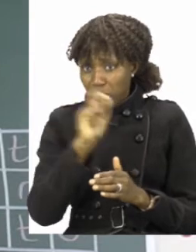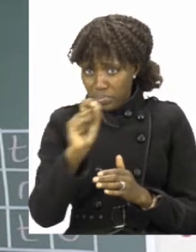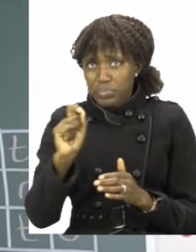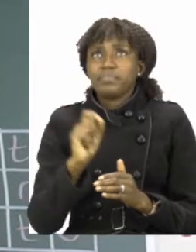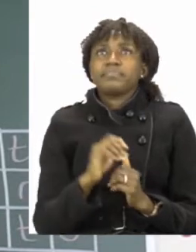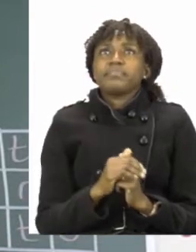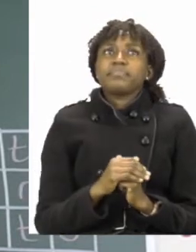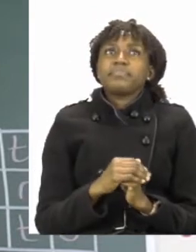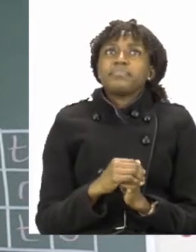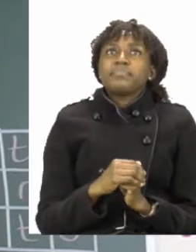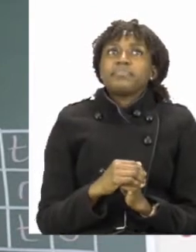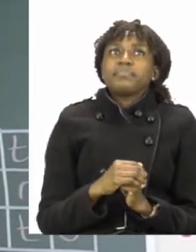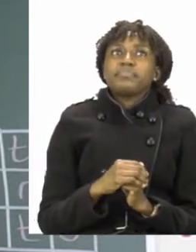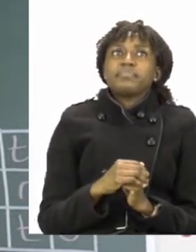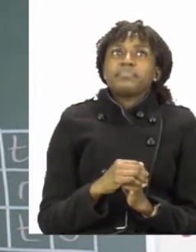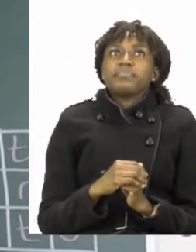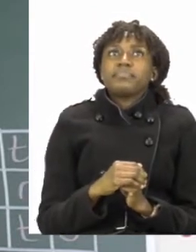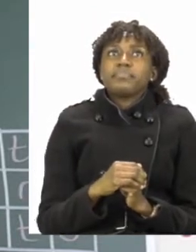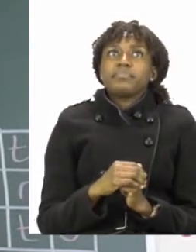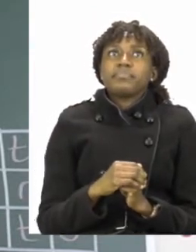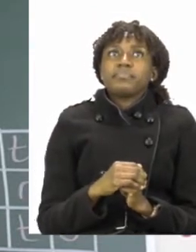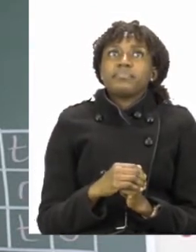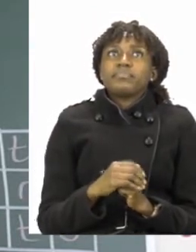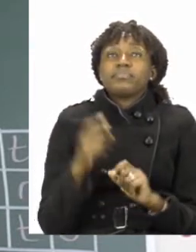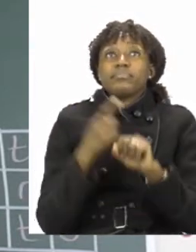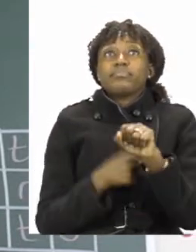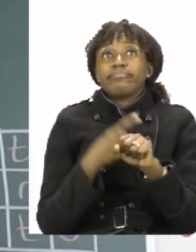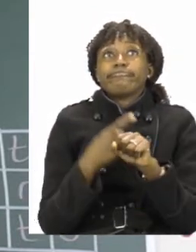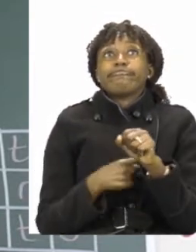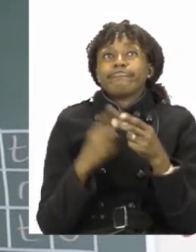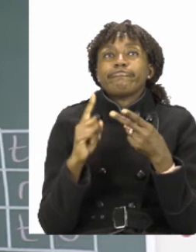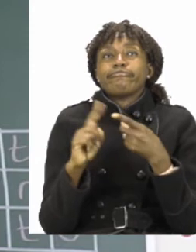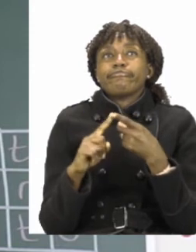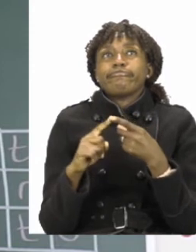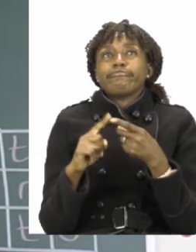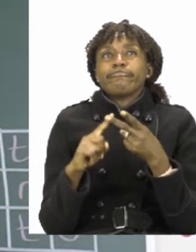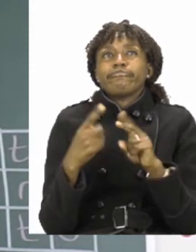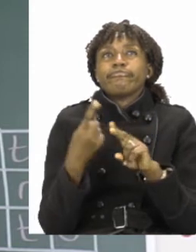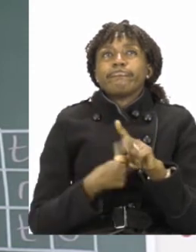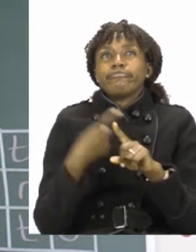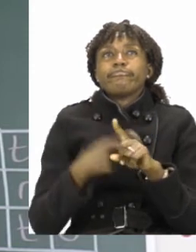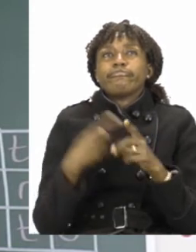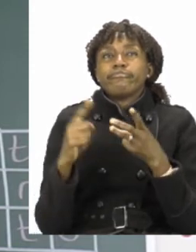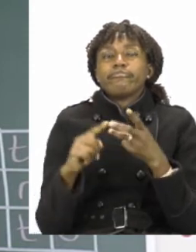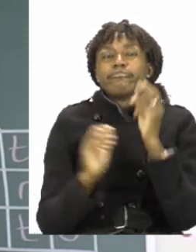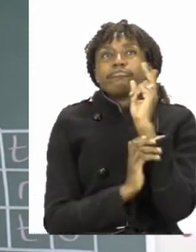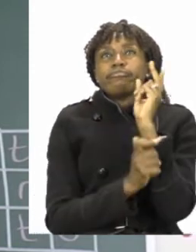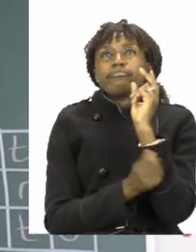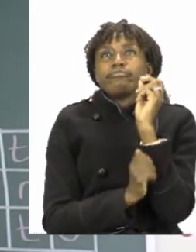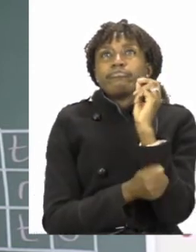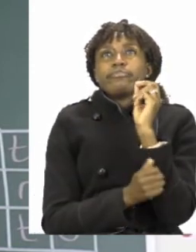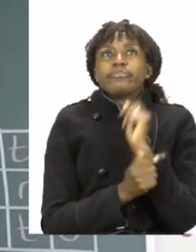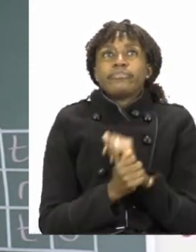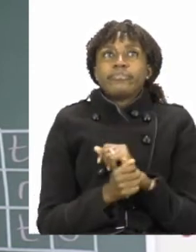vocabulary, the ones with the pictures. We have the word potato, carrot, and corn. Now